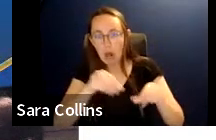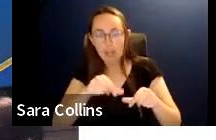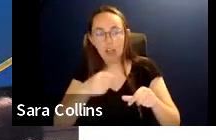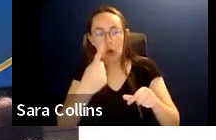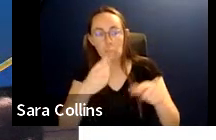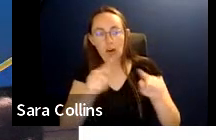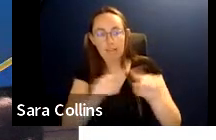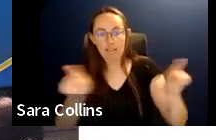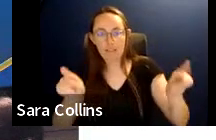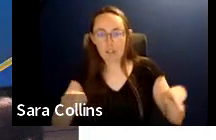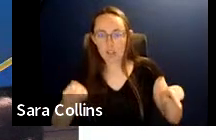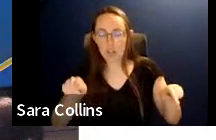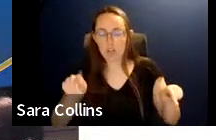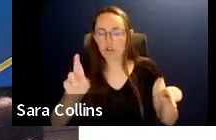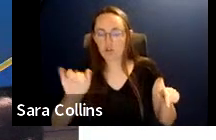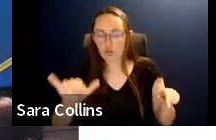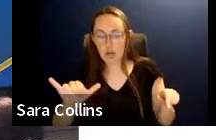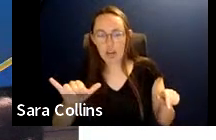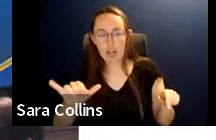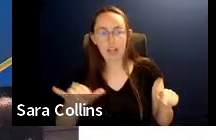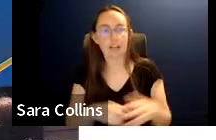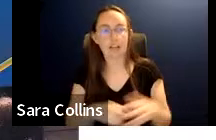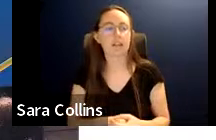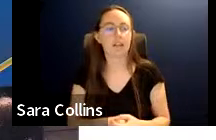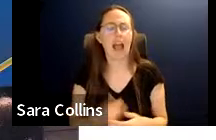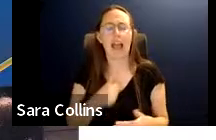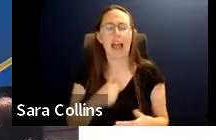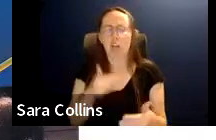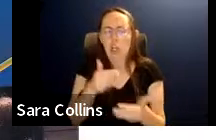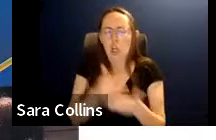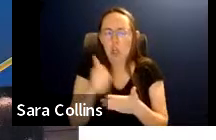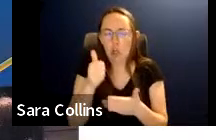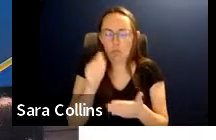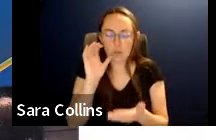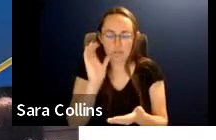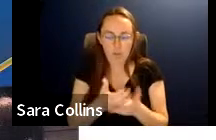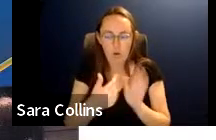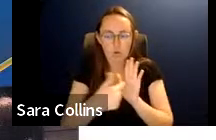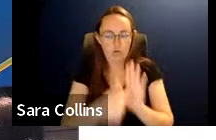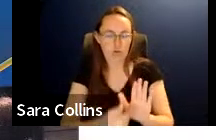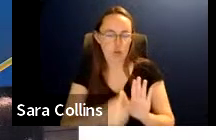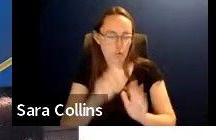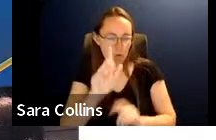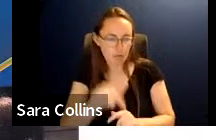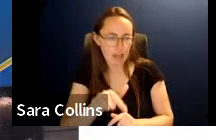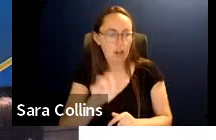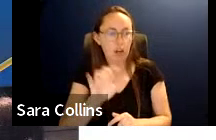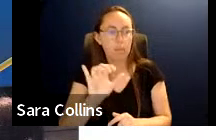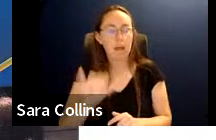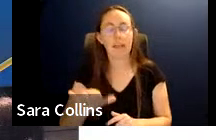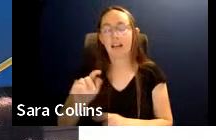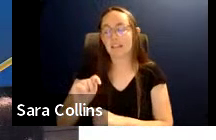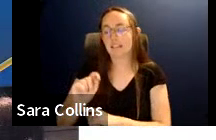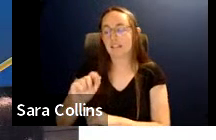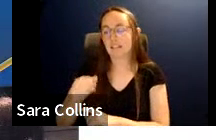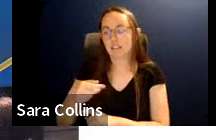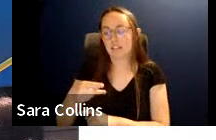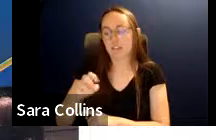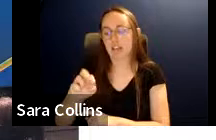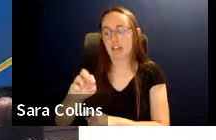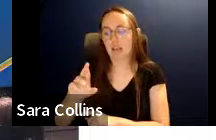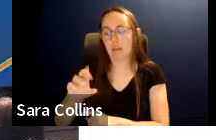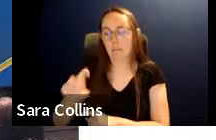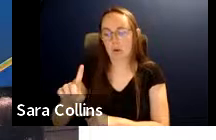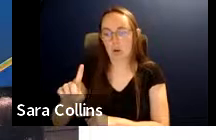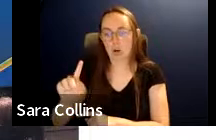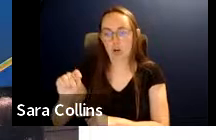trays that I have a close-up photo of to show you a little bit later. But it's a tapered tray that is maybe about